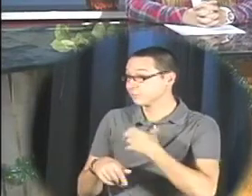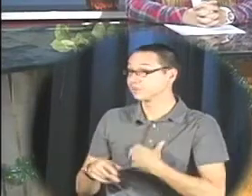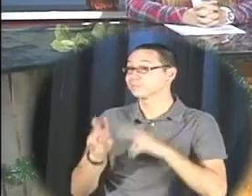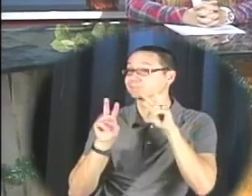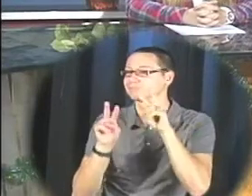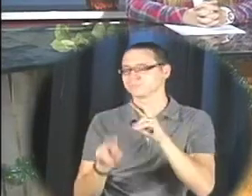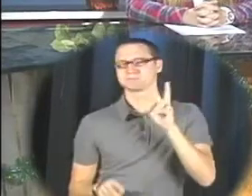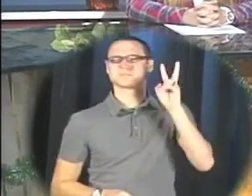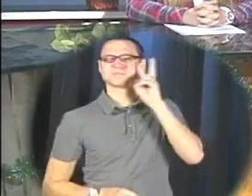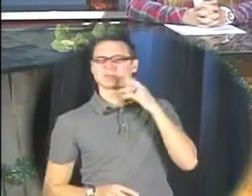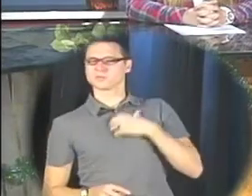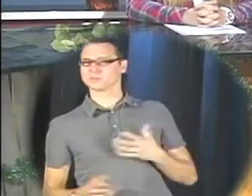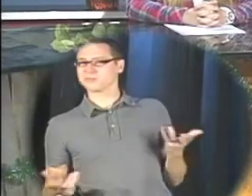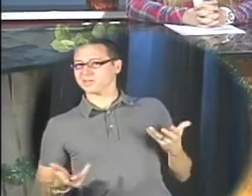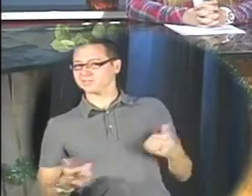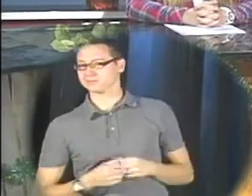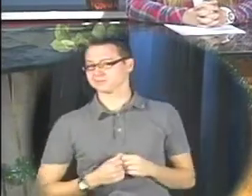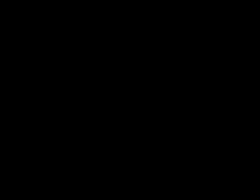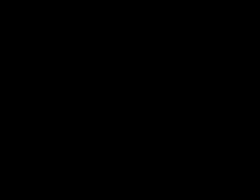see what our Braves are wishing for.